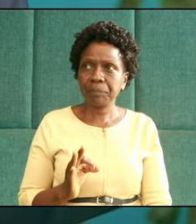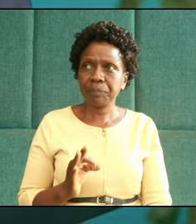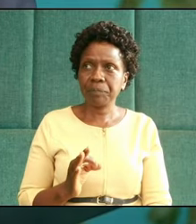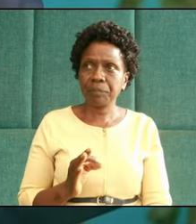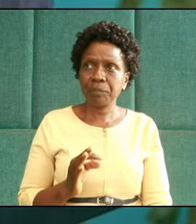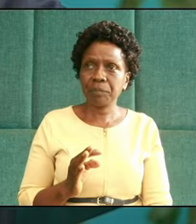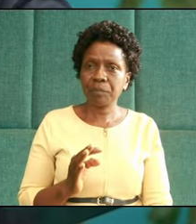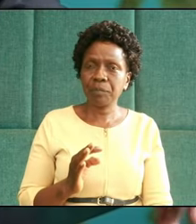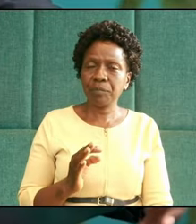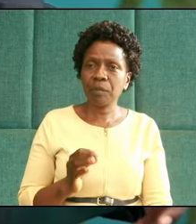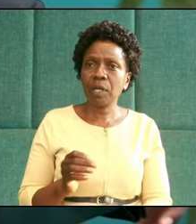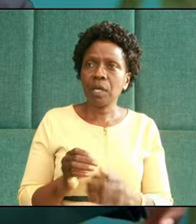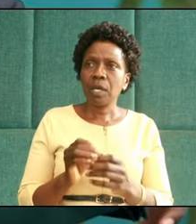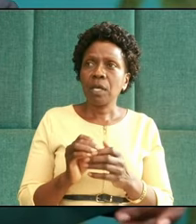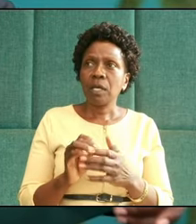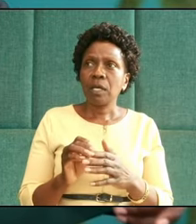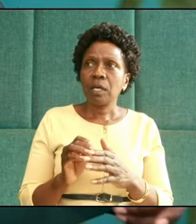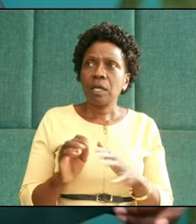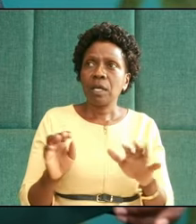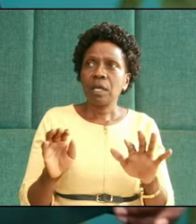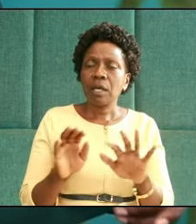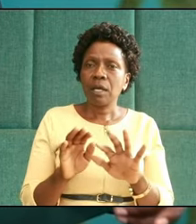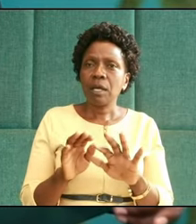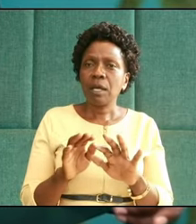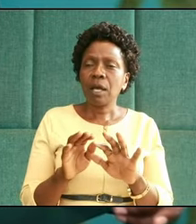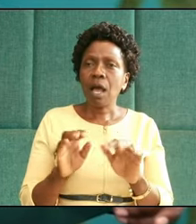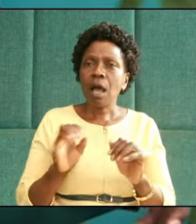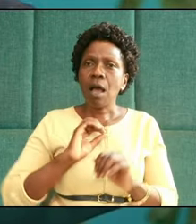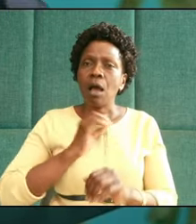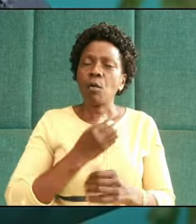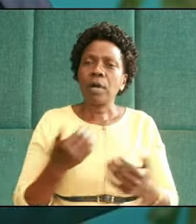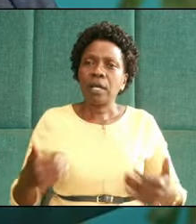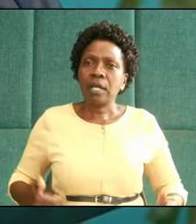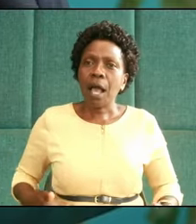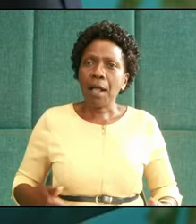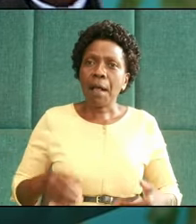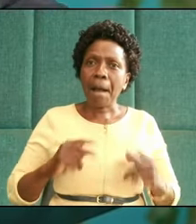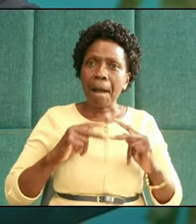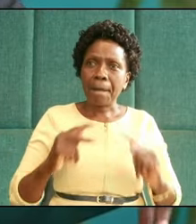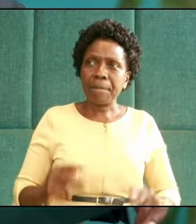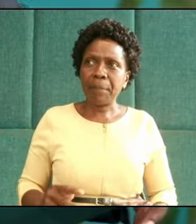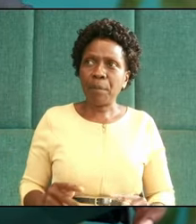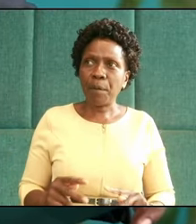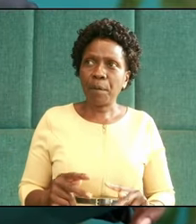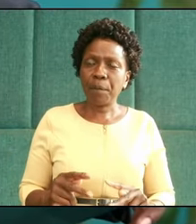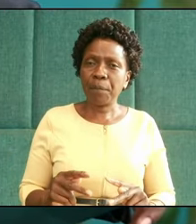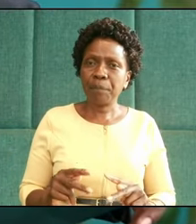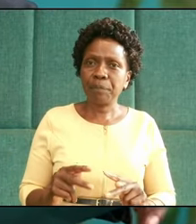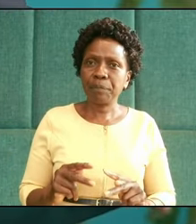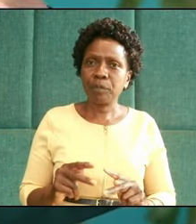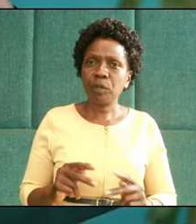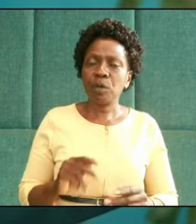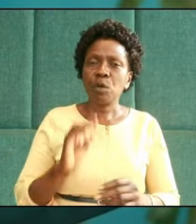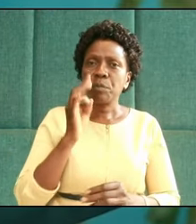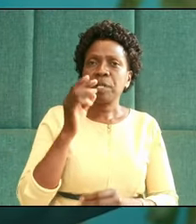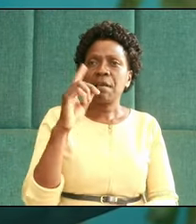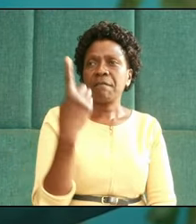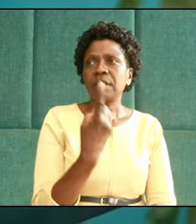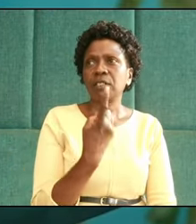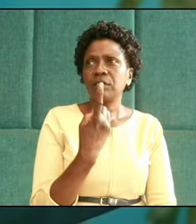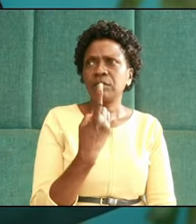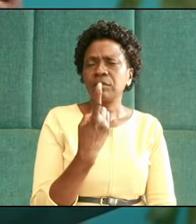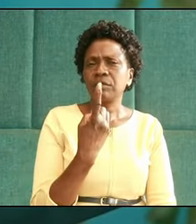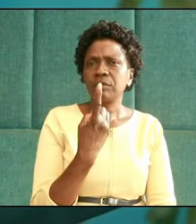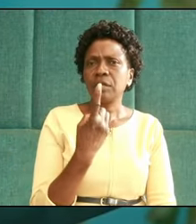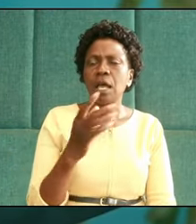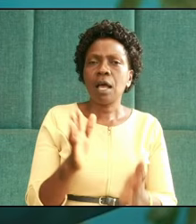I would like to assure you that our young people will be the first to take that opportunity. And we might be the